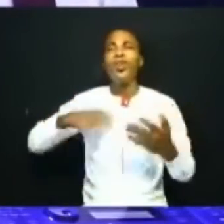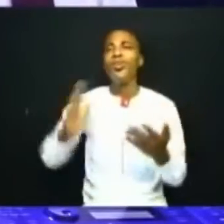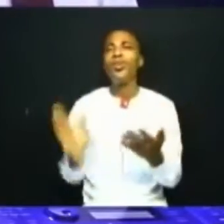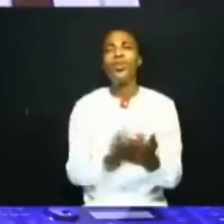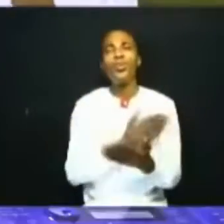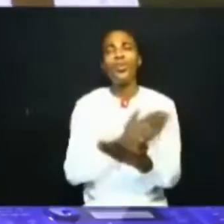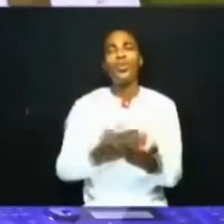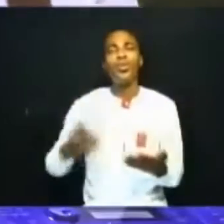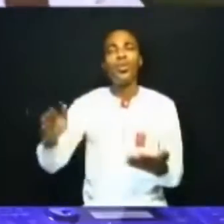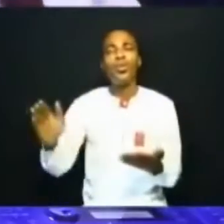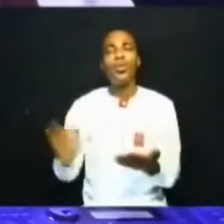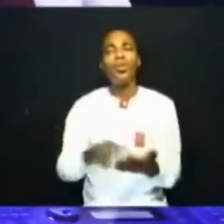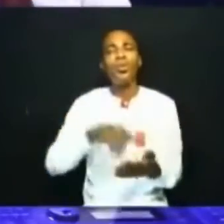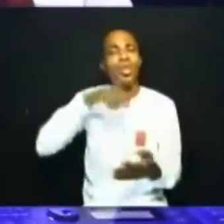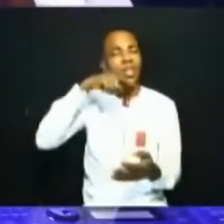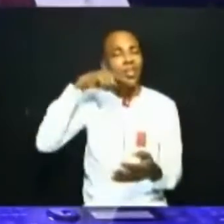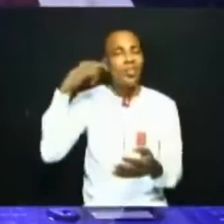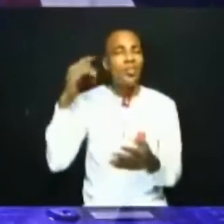de de